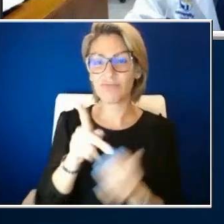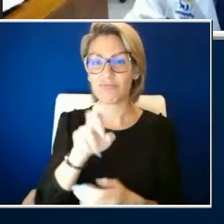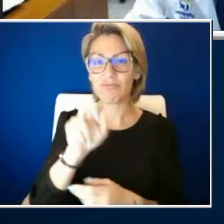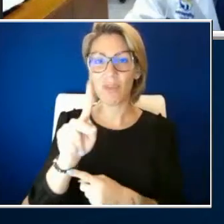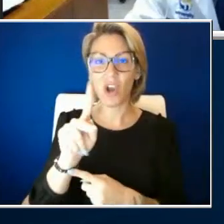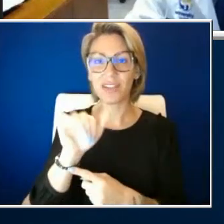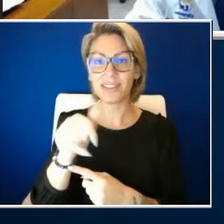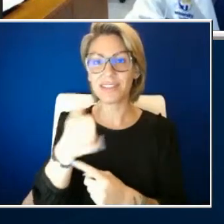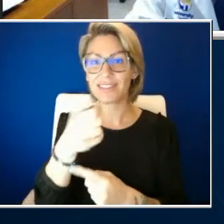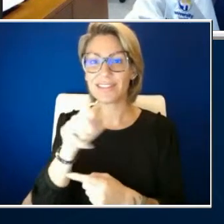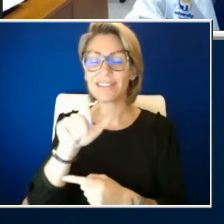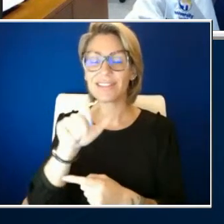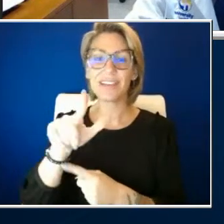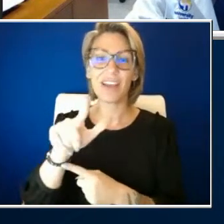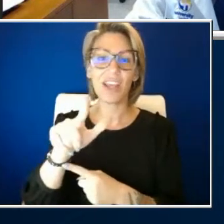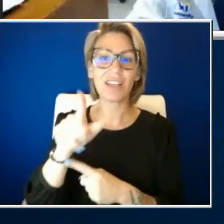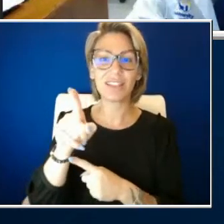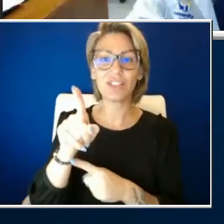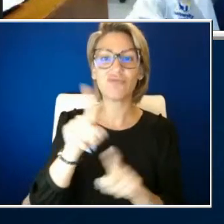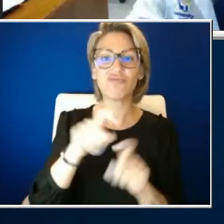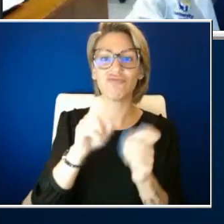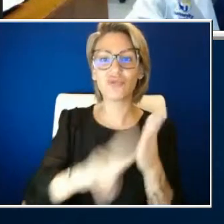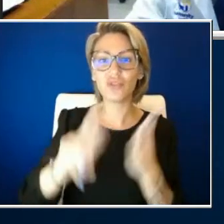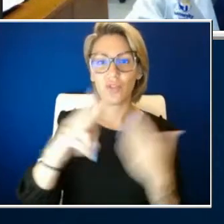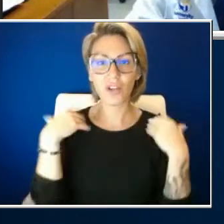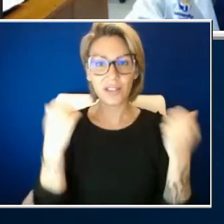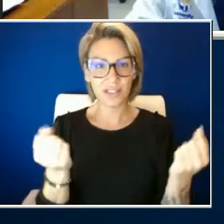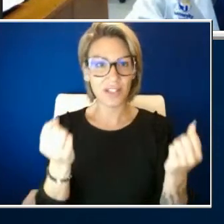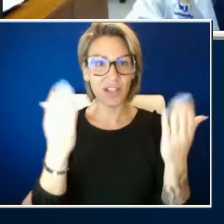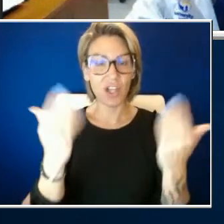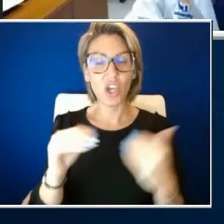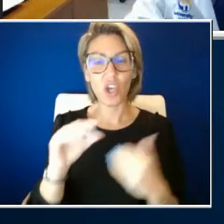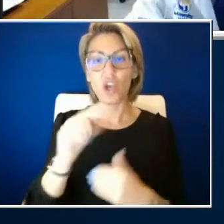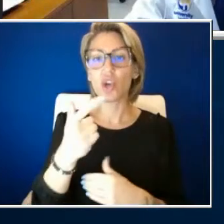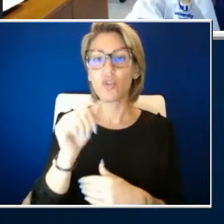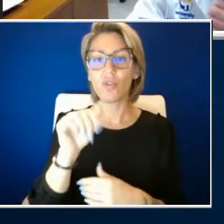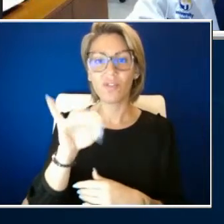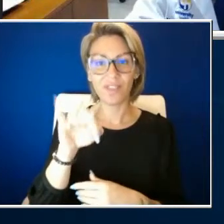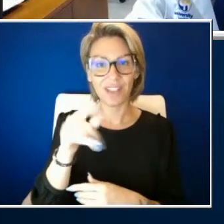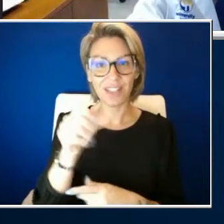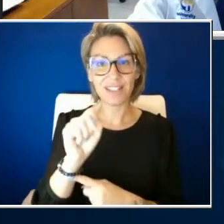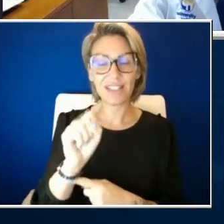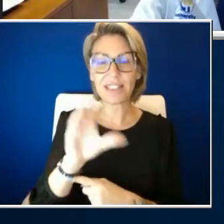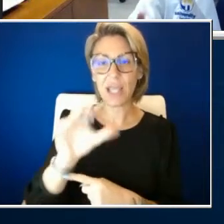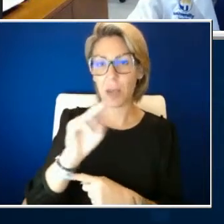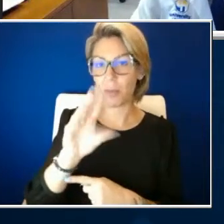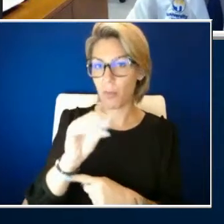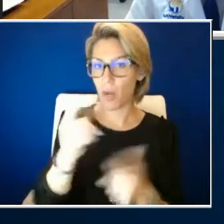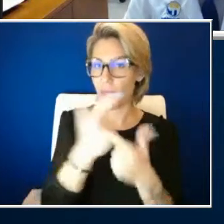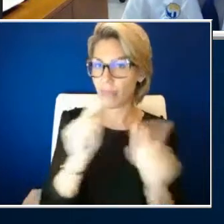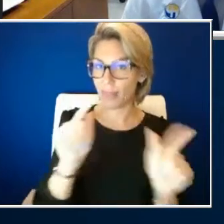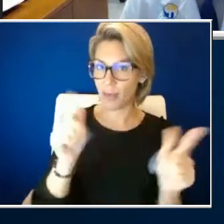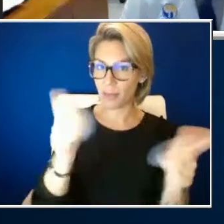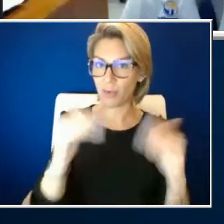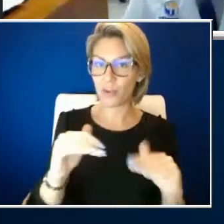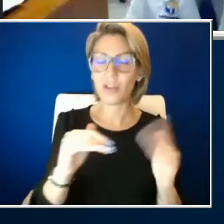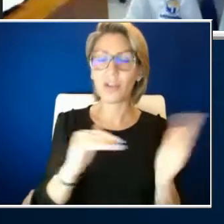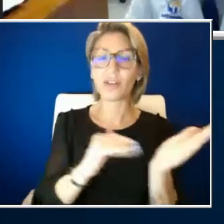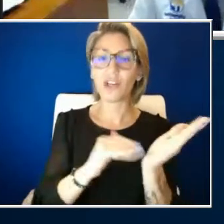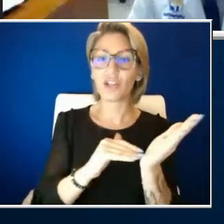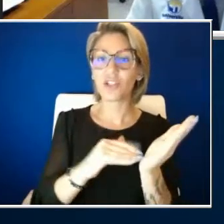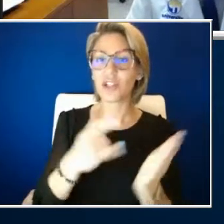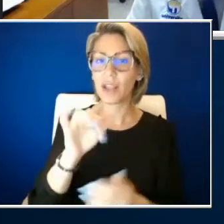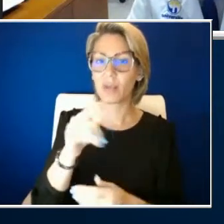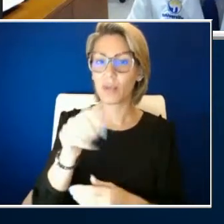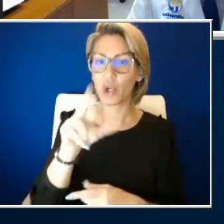Officer, University Health, Dr. Chakshu Gupta, CMO at Liberty Hospital, Dr. Bill Gilbert, CMO at St. Luke's,